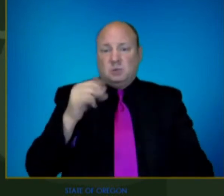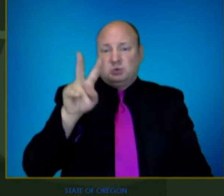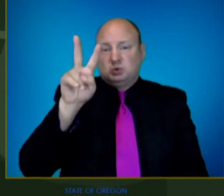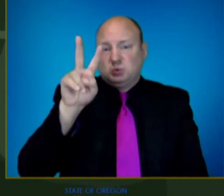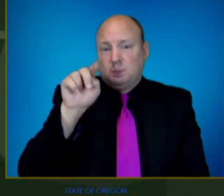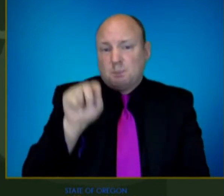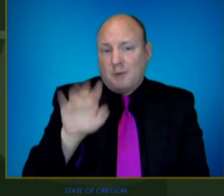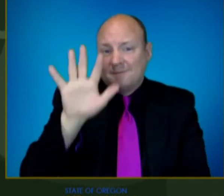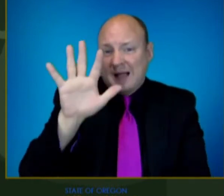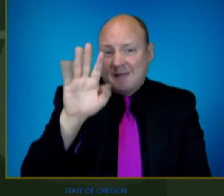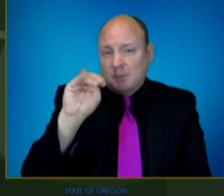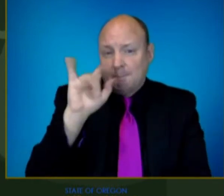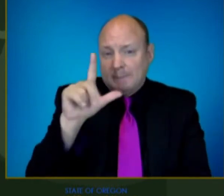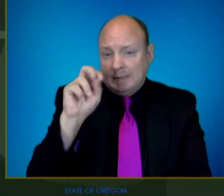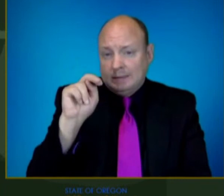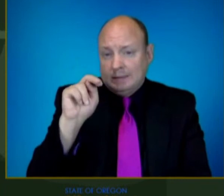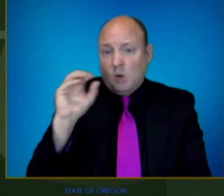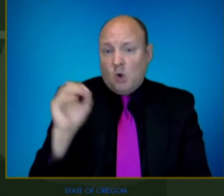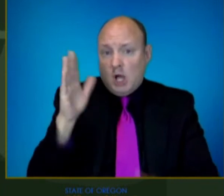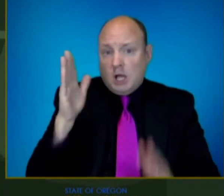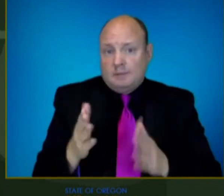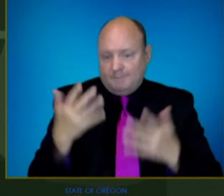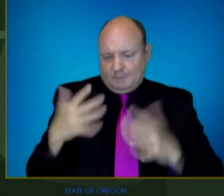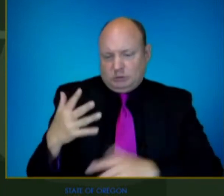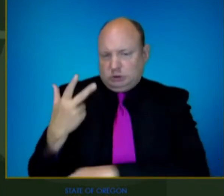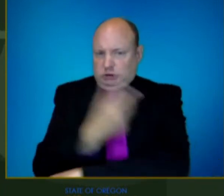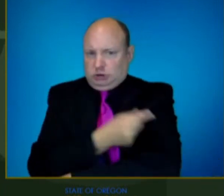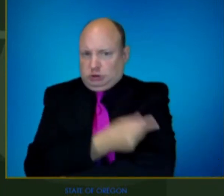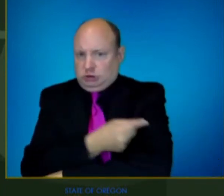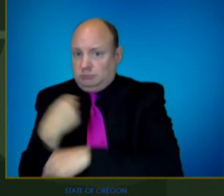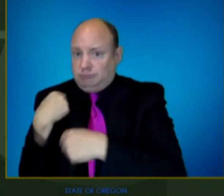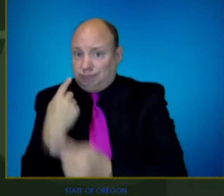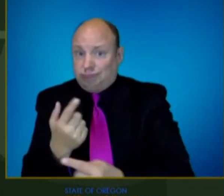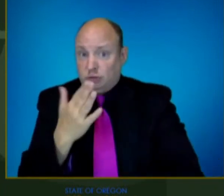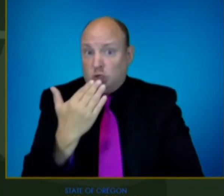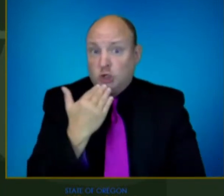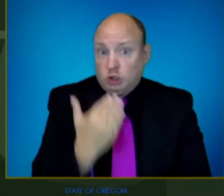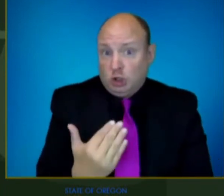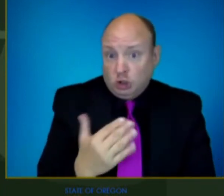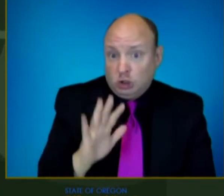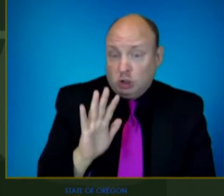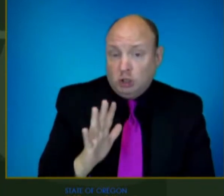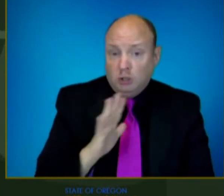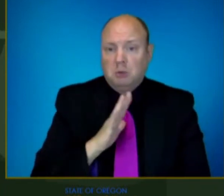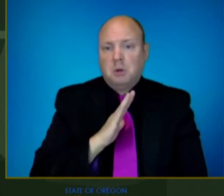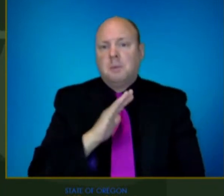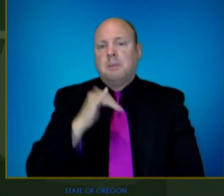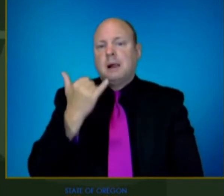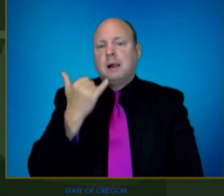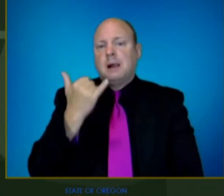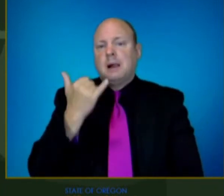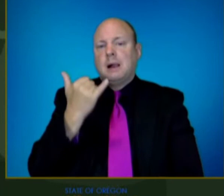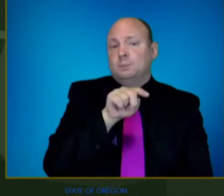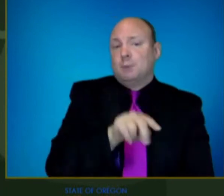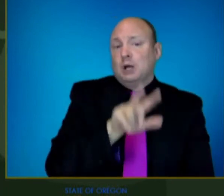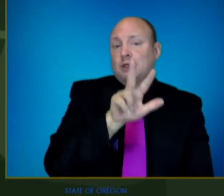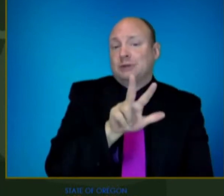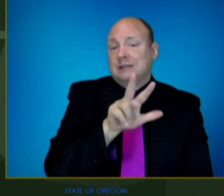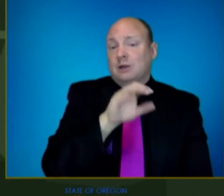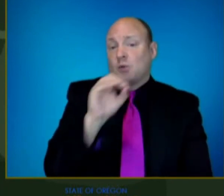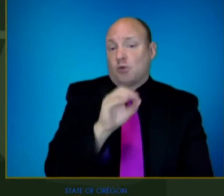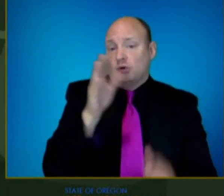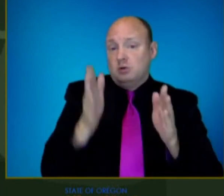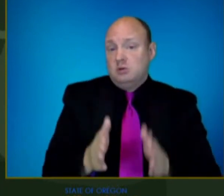first dose of safe and effective COVID-19 vaccines, including 2.3 million Oregonians who have completed their vaccine